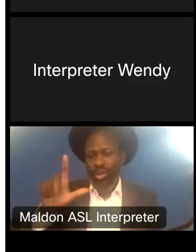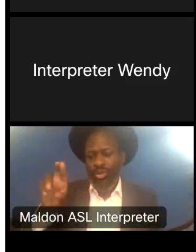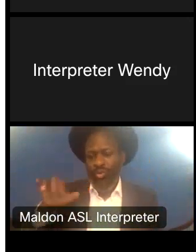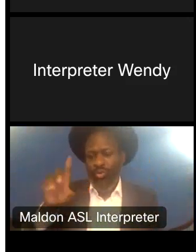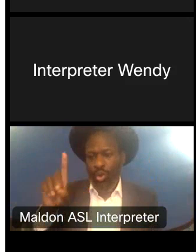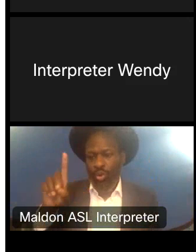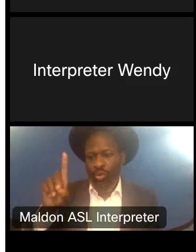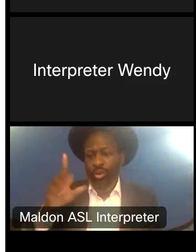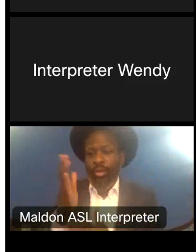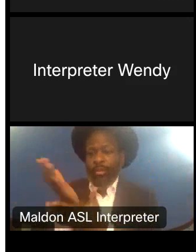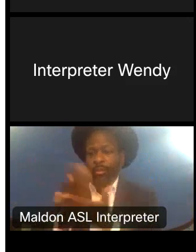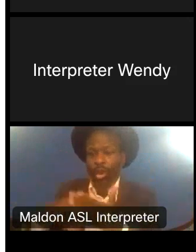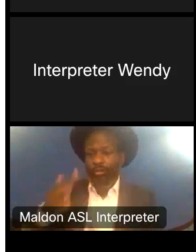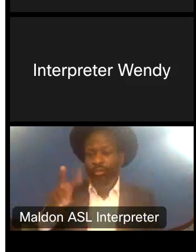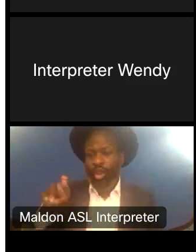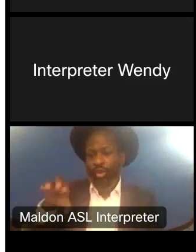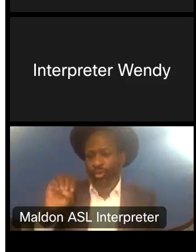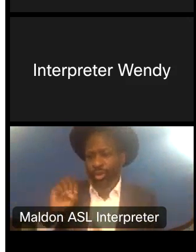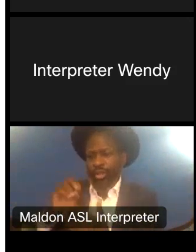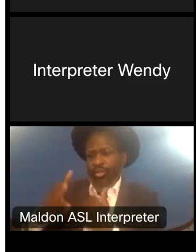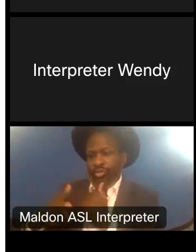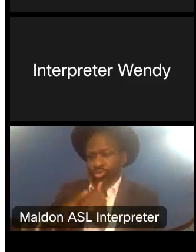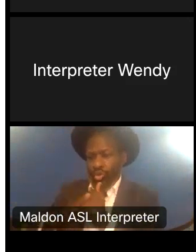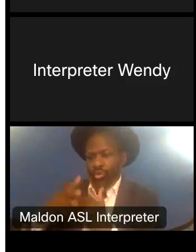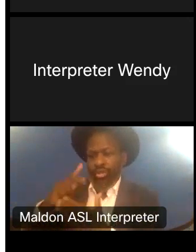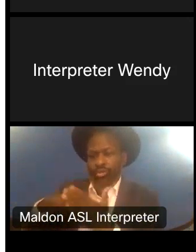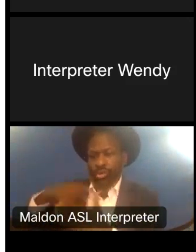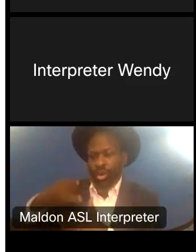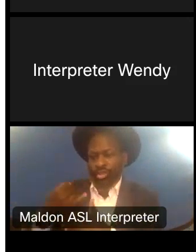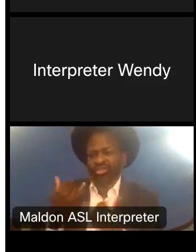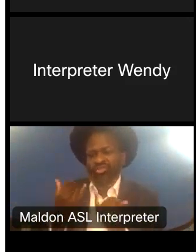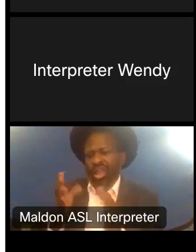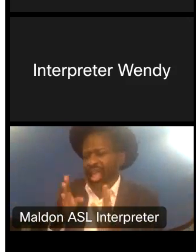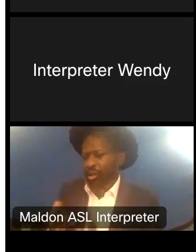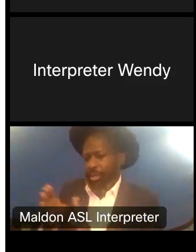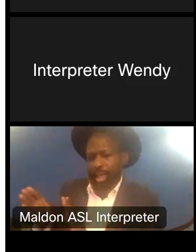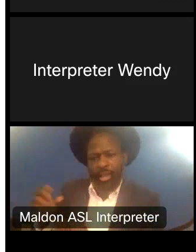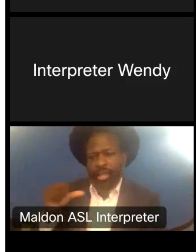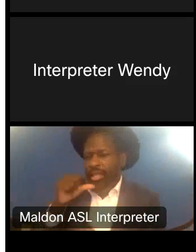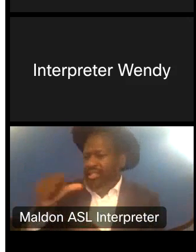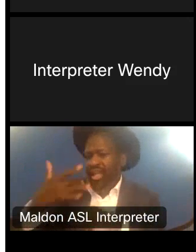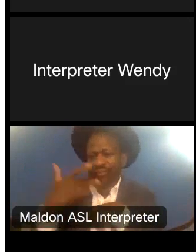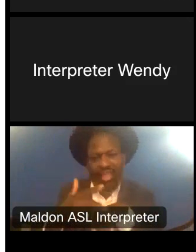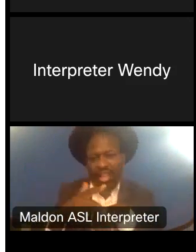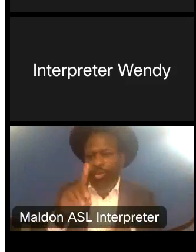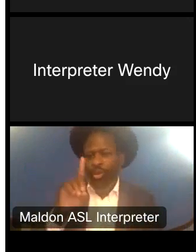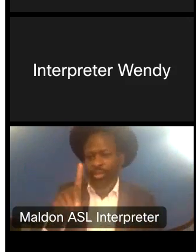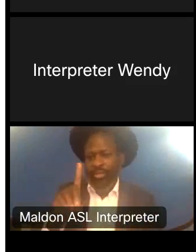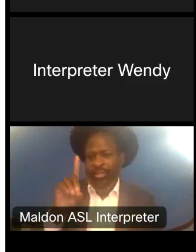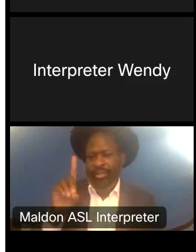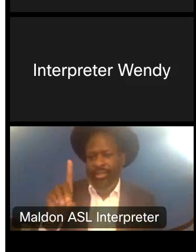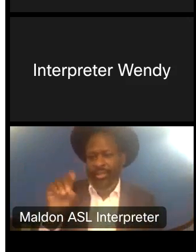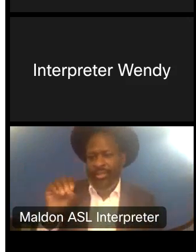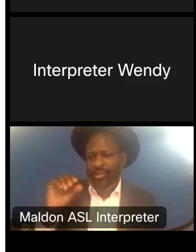project that is in the planning phases at the moment. And so it's not available to DDOT for use for